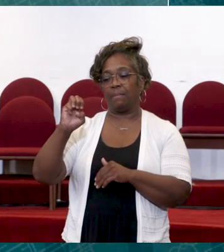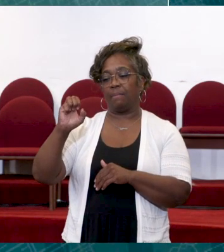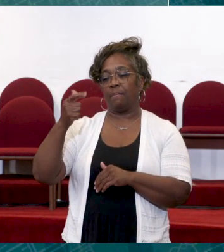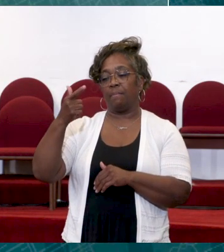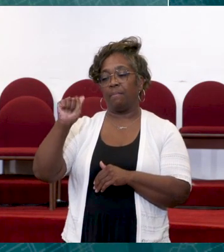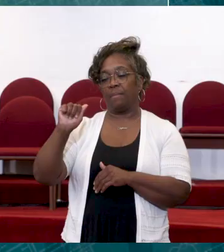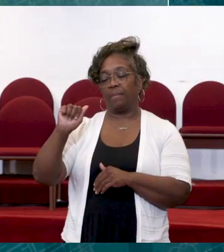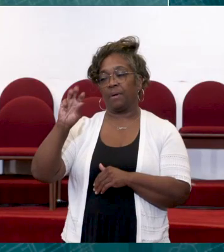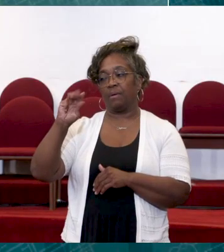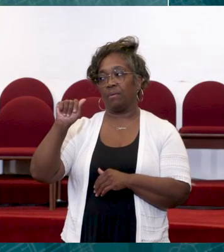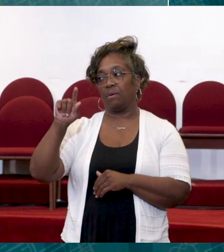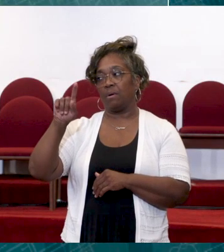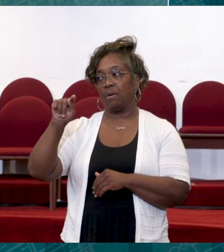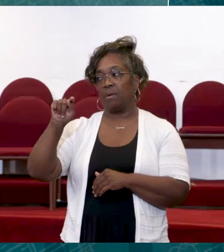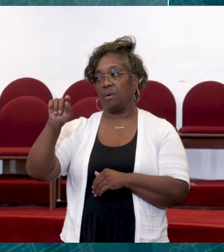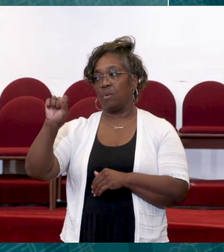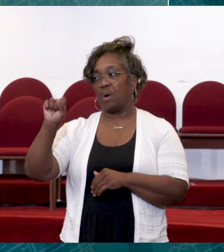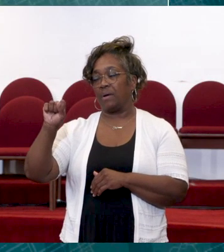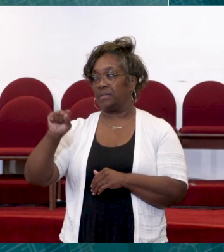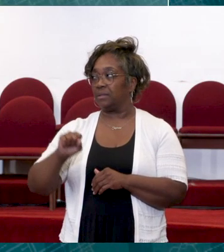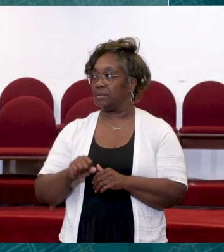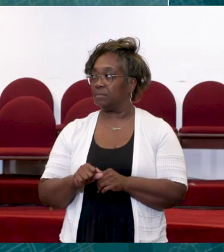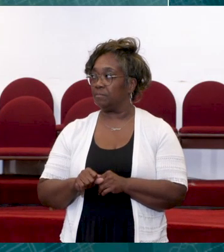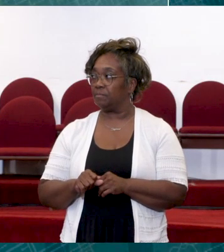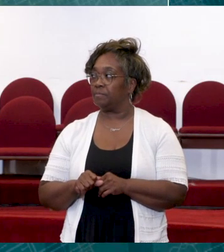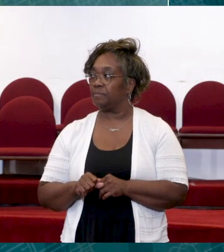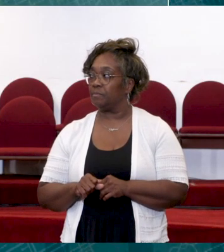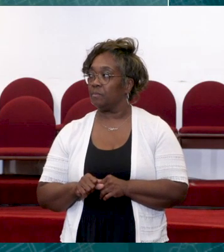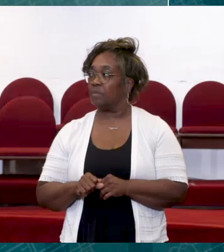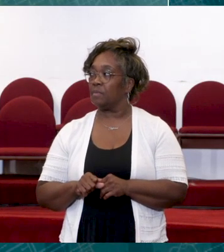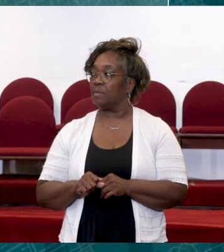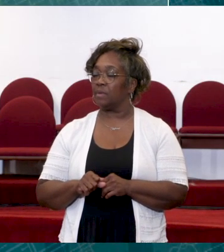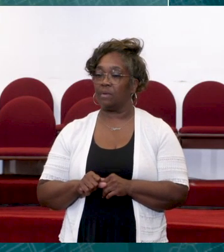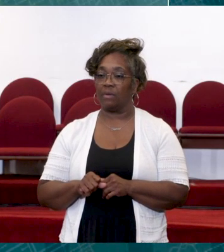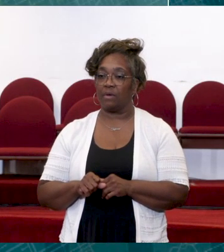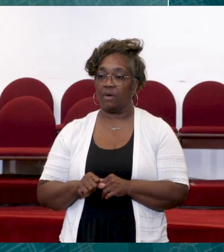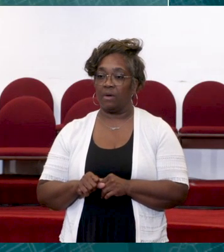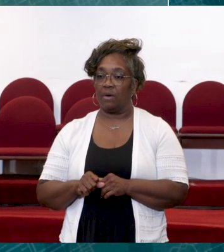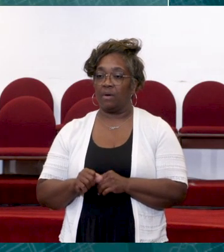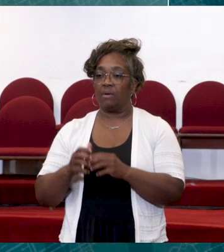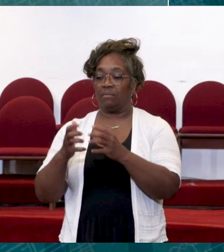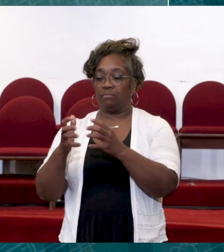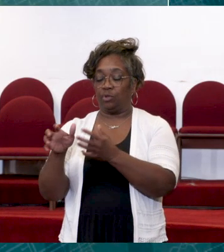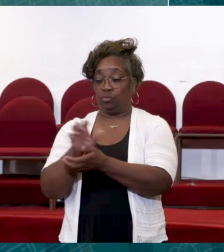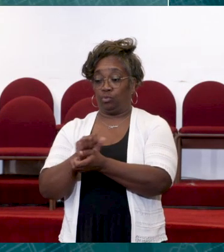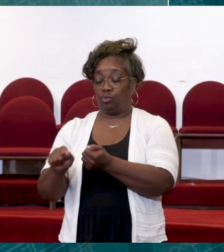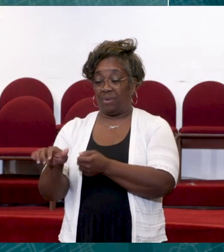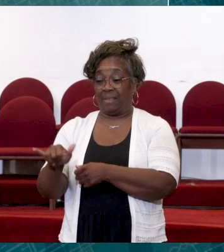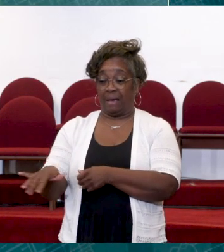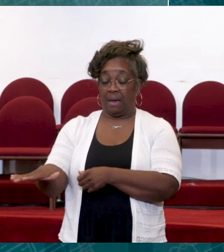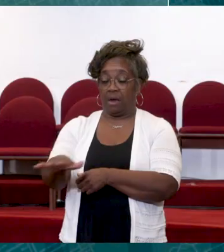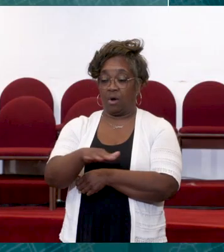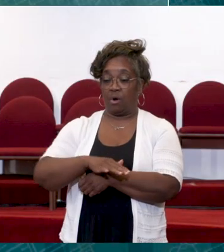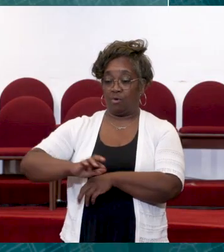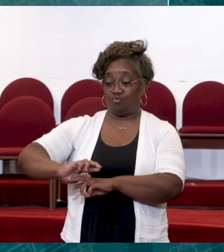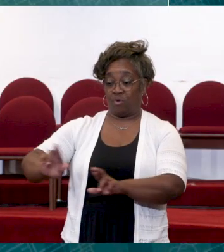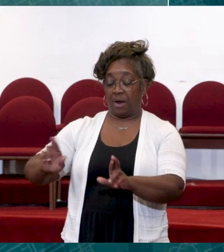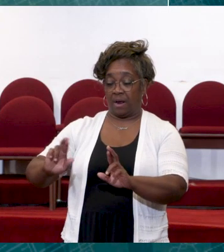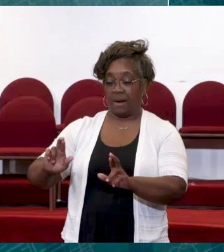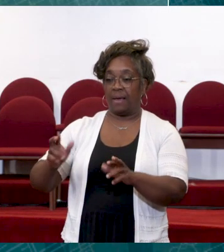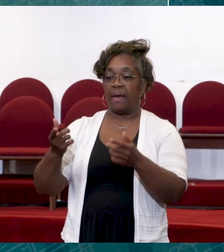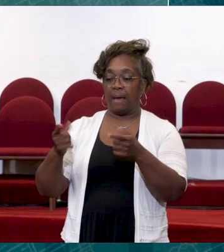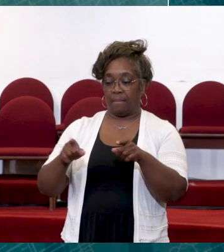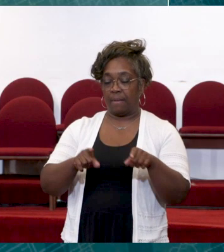timeline. Demolition has already happened, and now construction has just started clearing the trees. Next week,